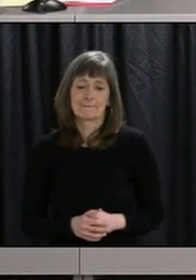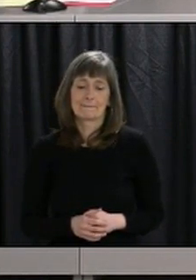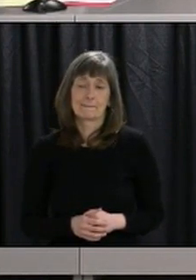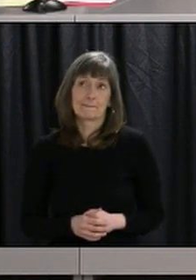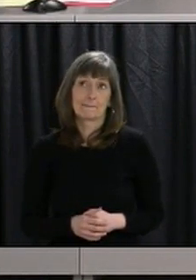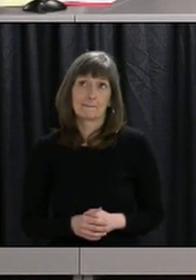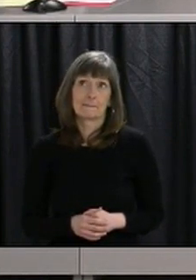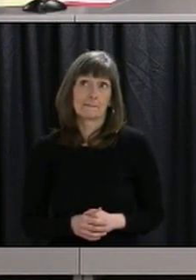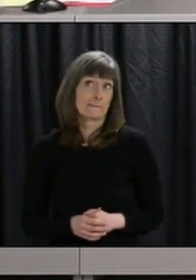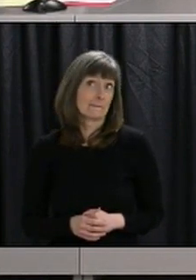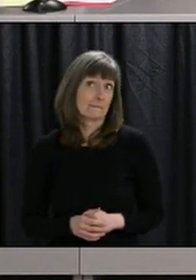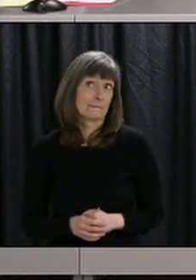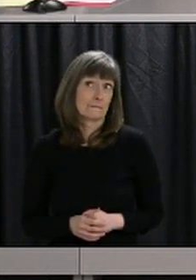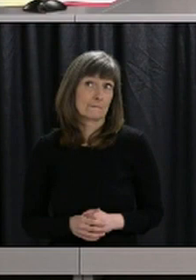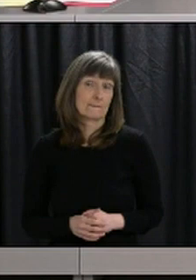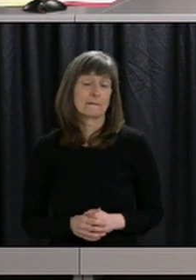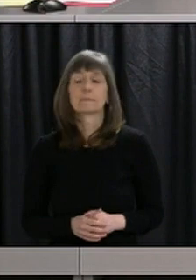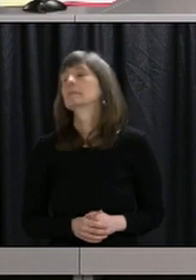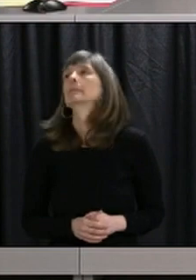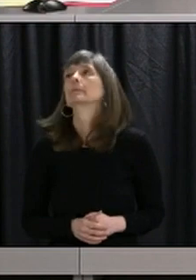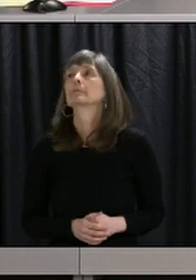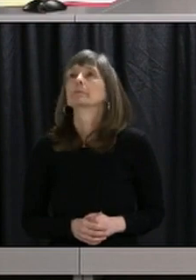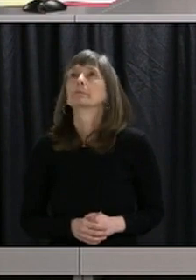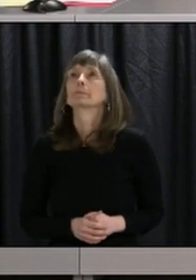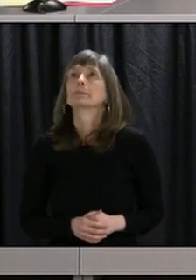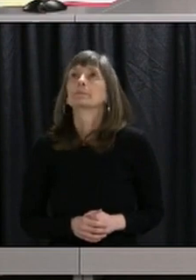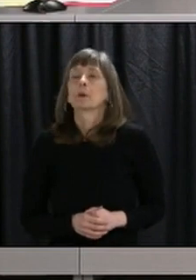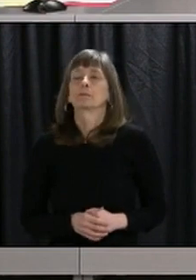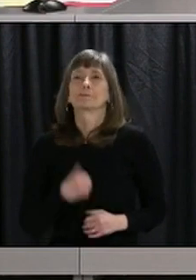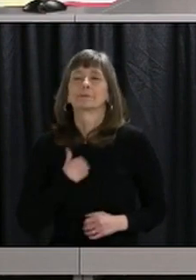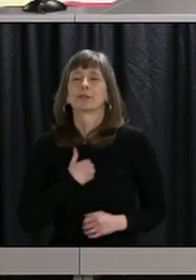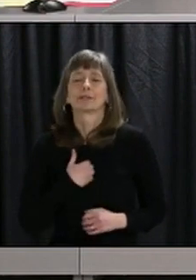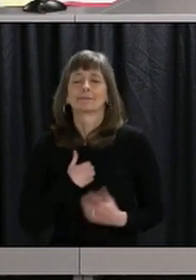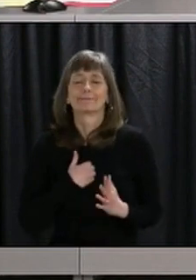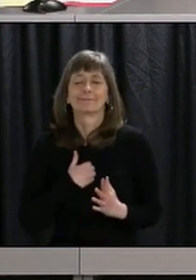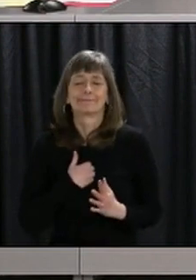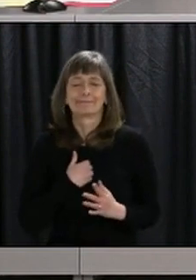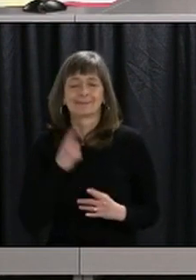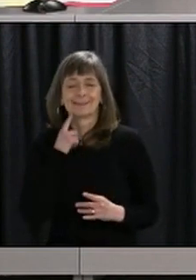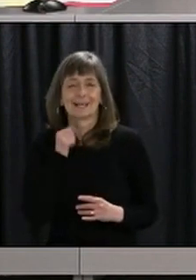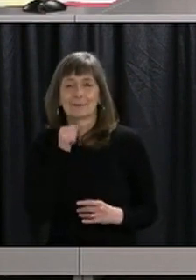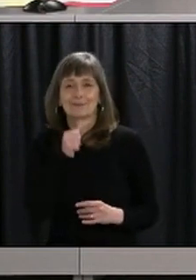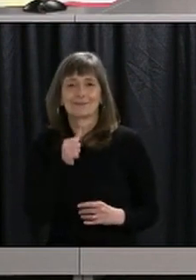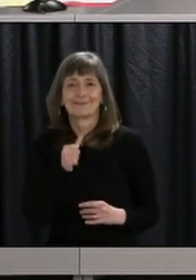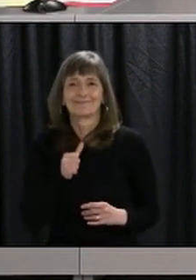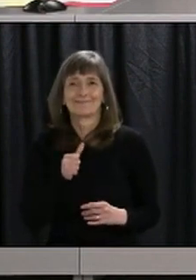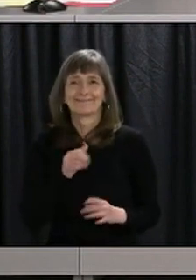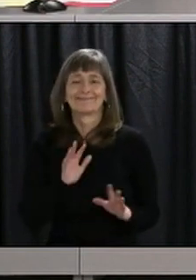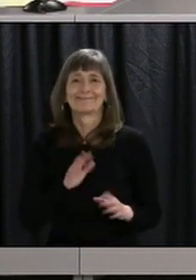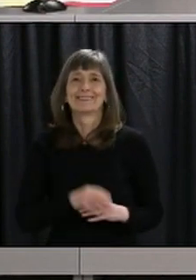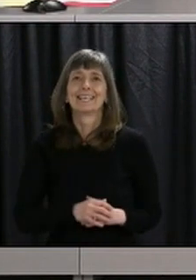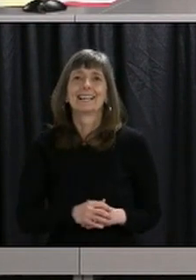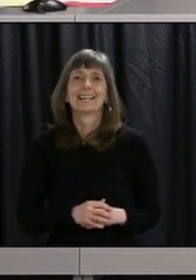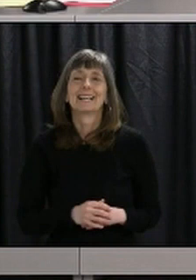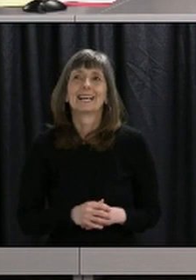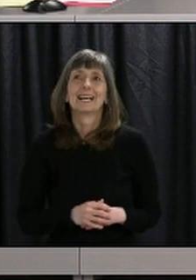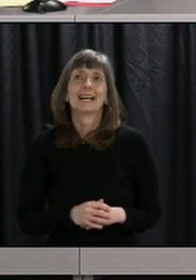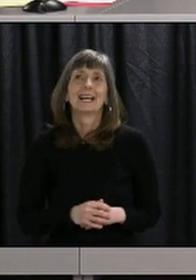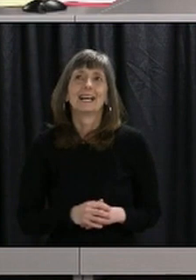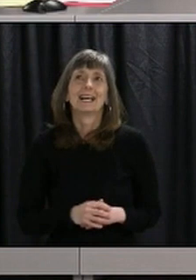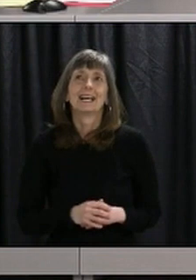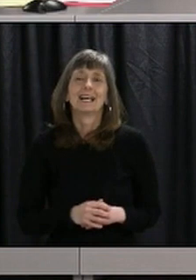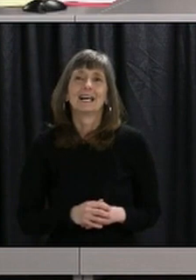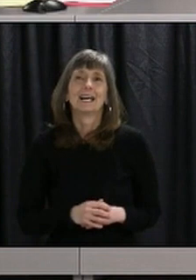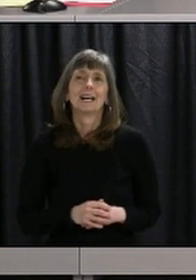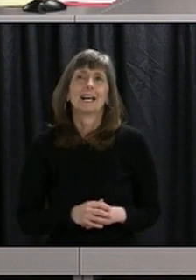Patrick, if you have any questions, please press *1. Oh, sorry, I was on mute. My bad. Wondering how, because of